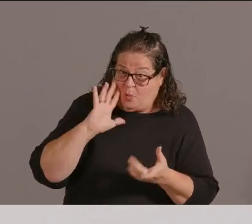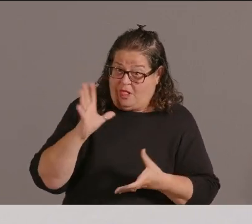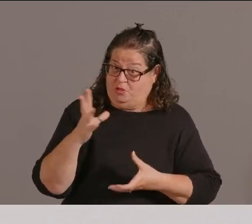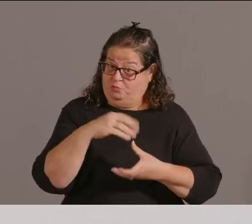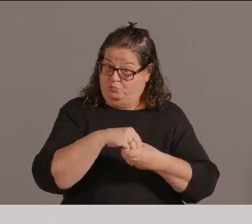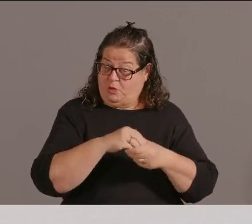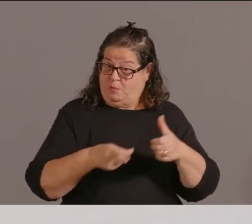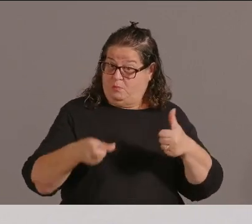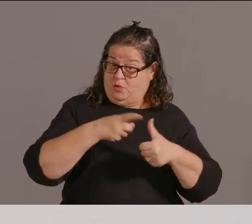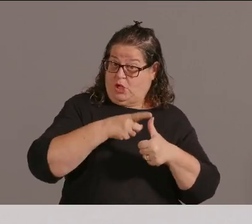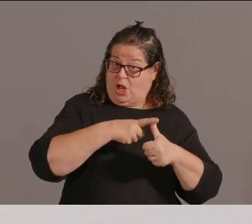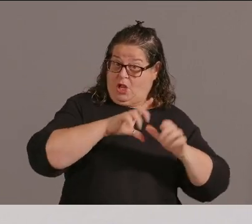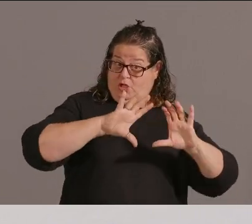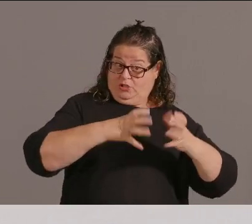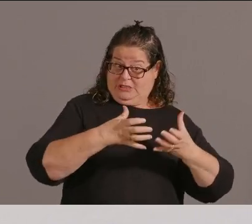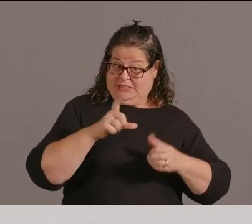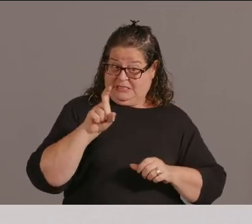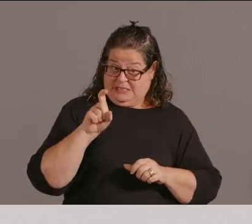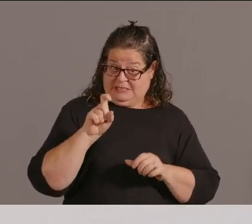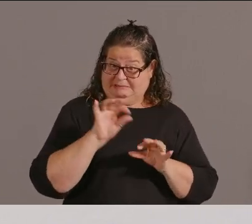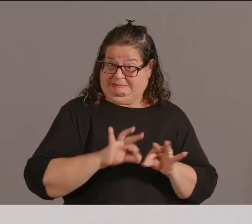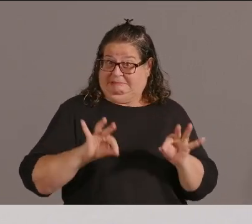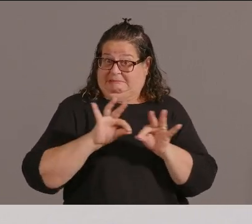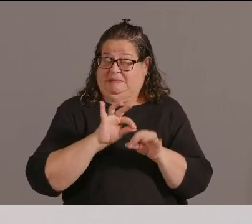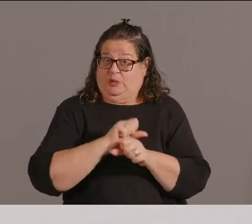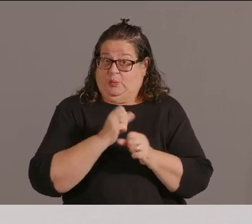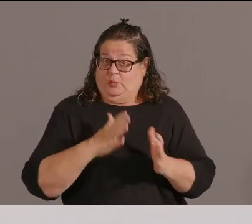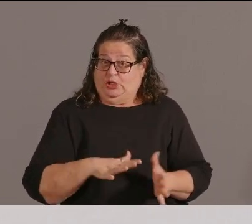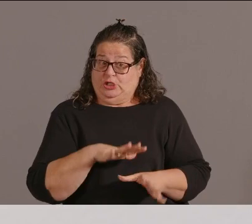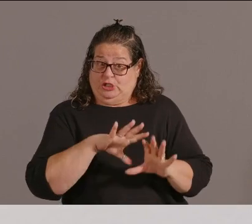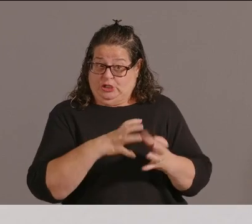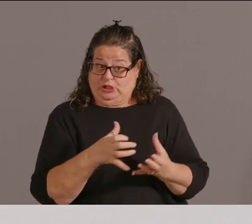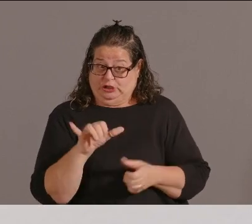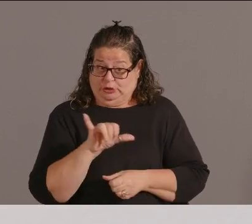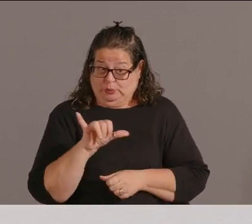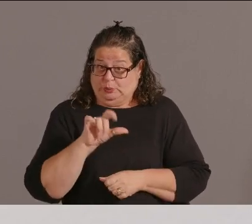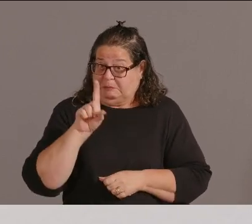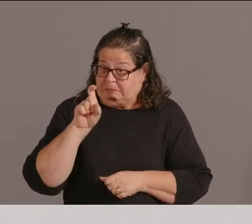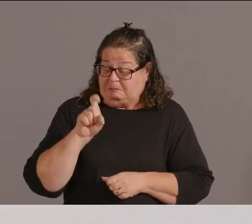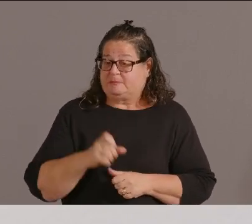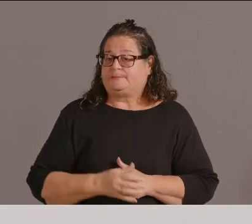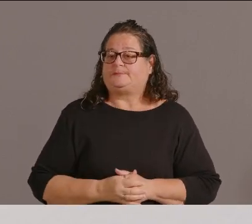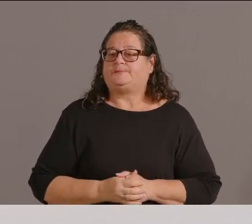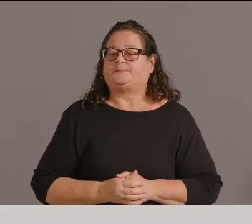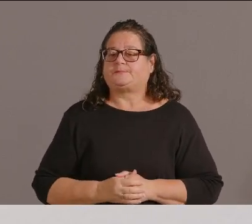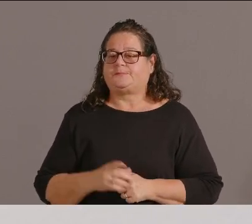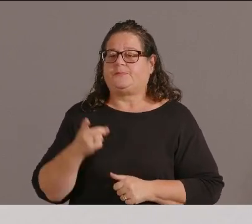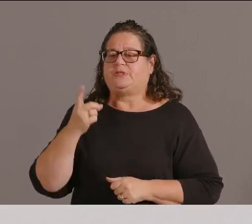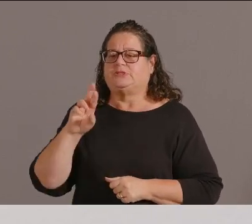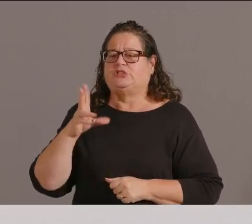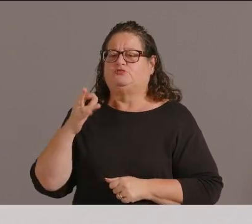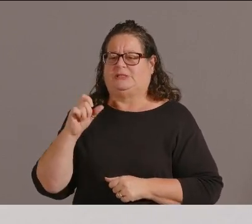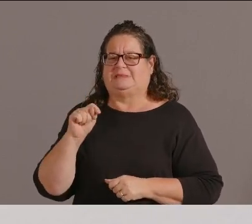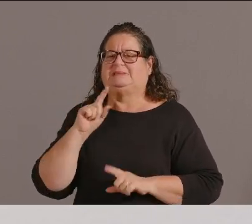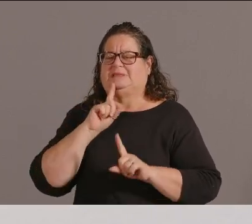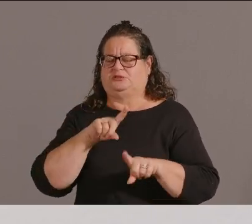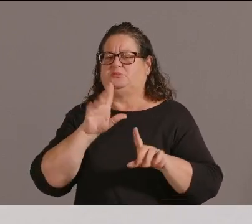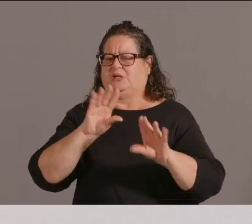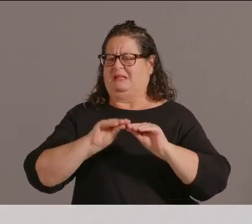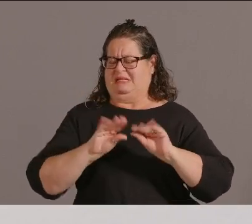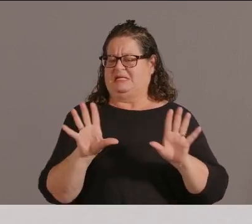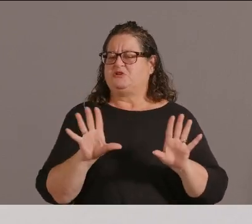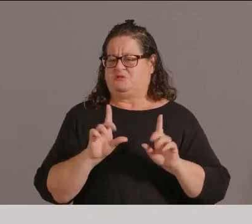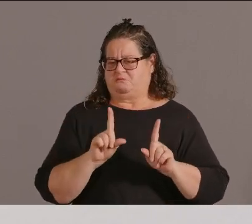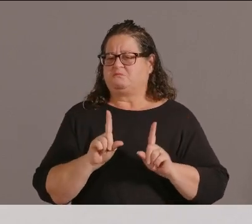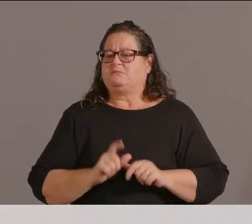in the essential workers category? Yes, absolutely. So the state-run sites, there